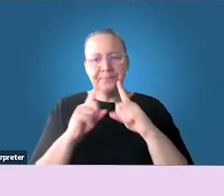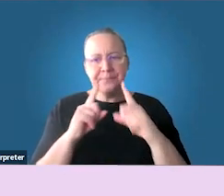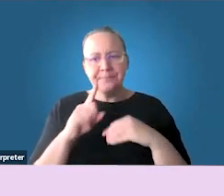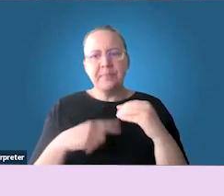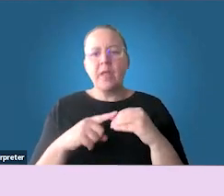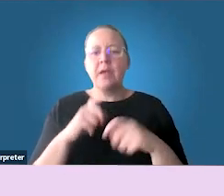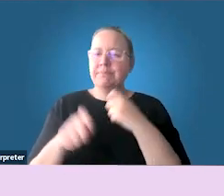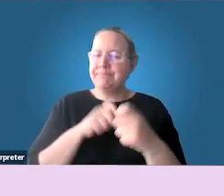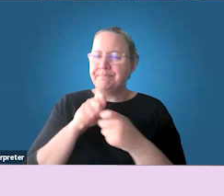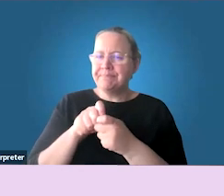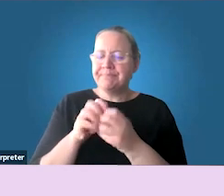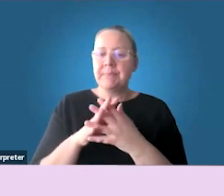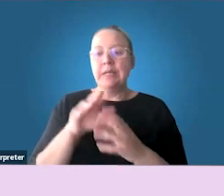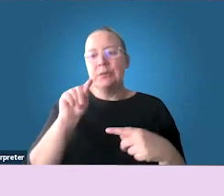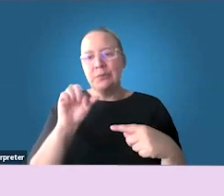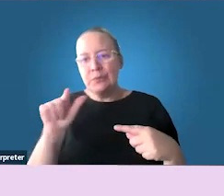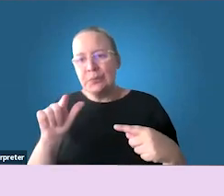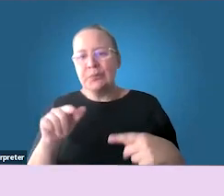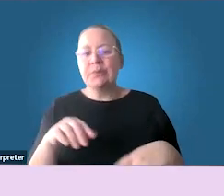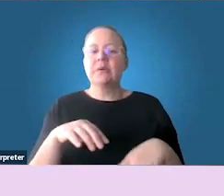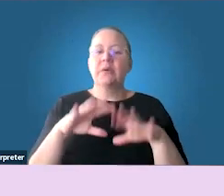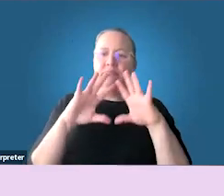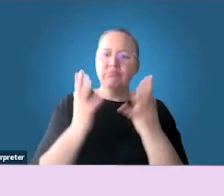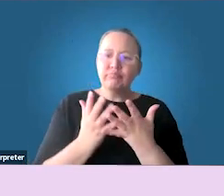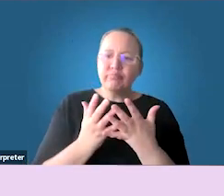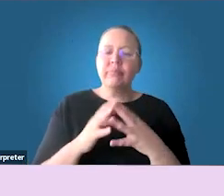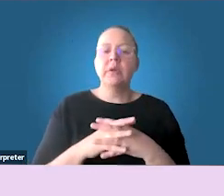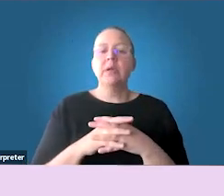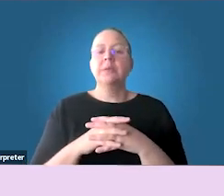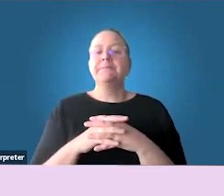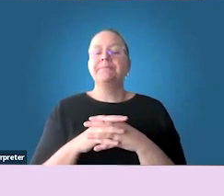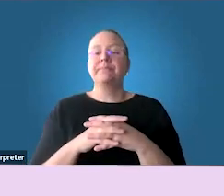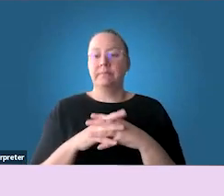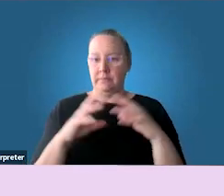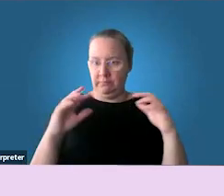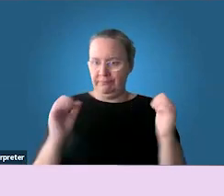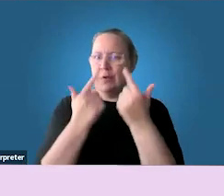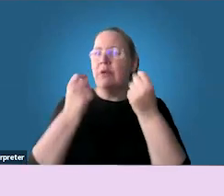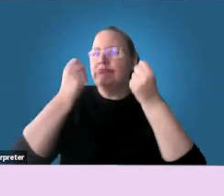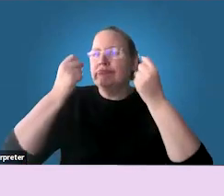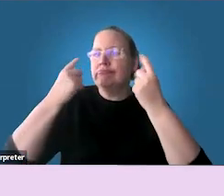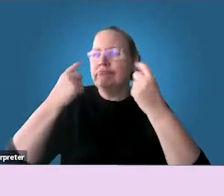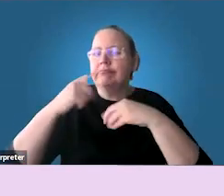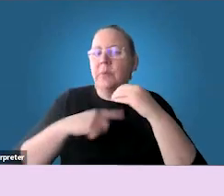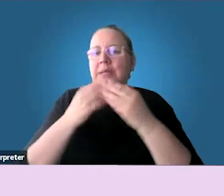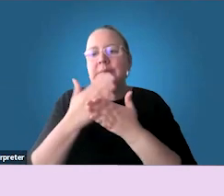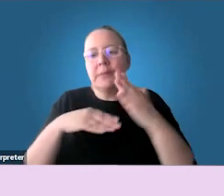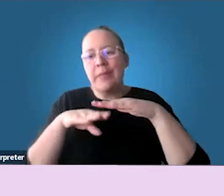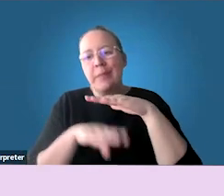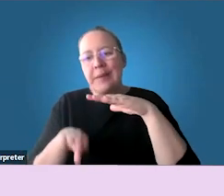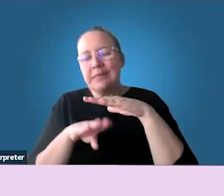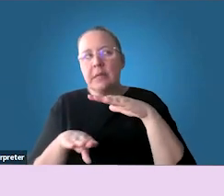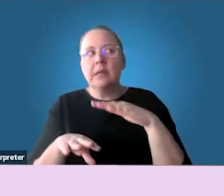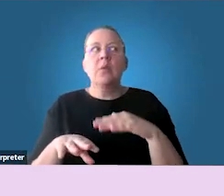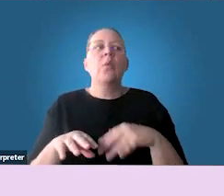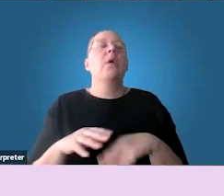a particular tool or a particular framework, that we all can understand some of the basic, be on